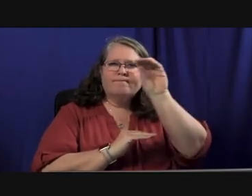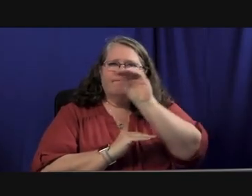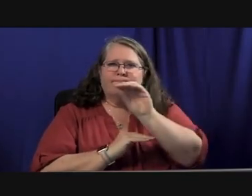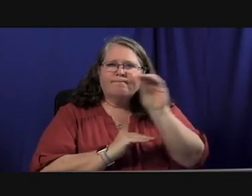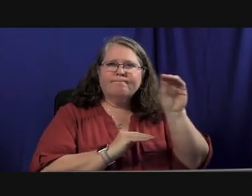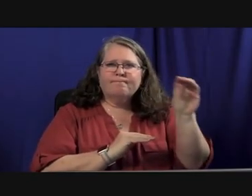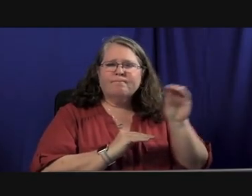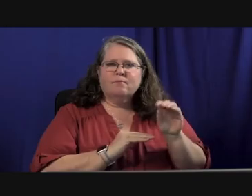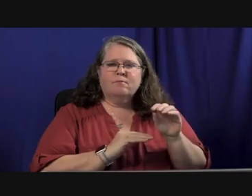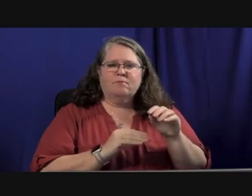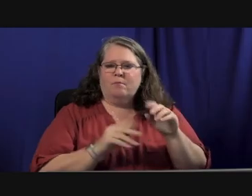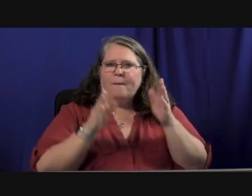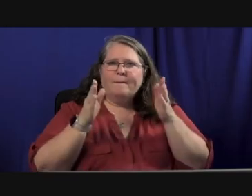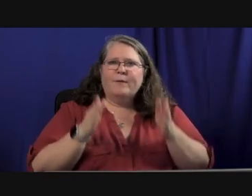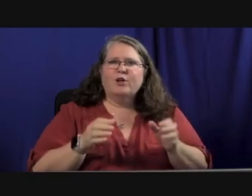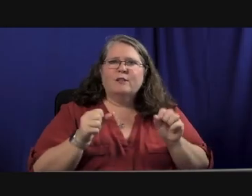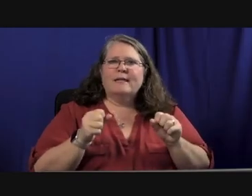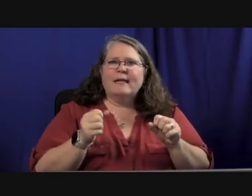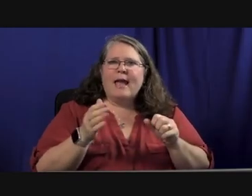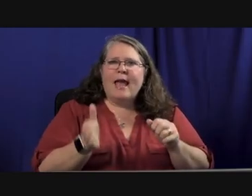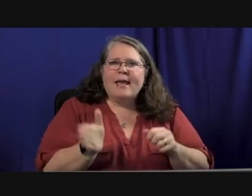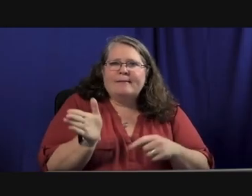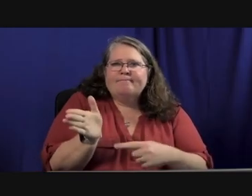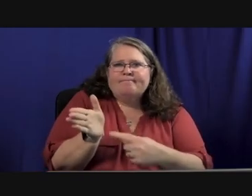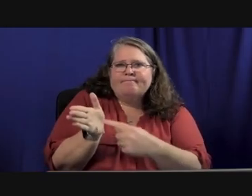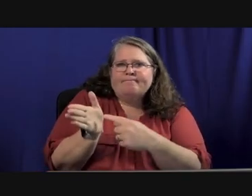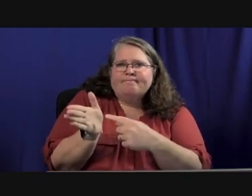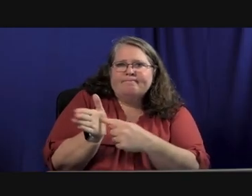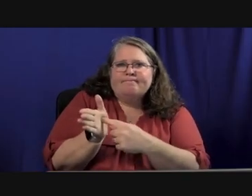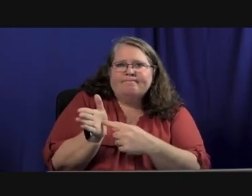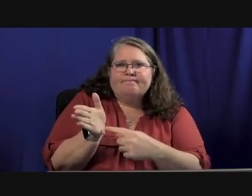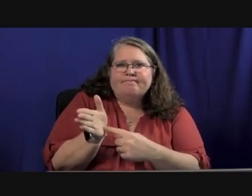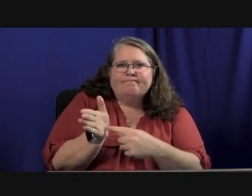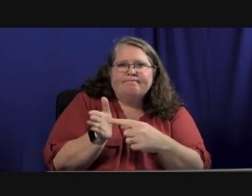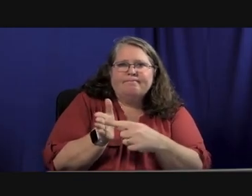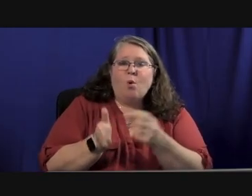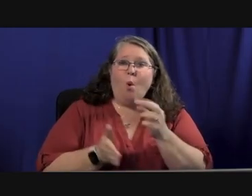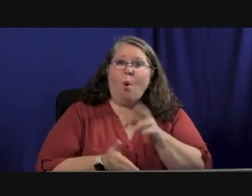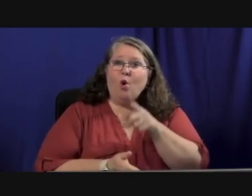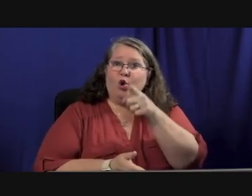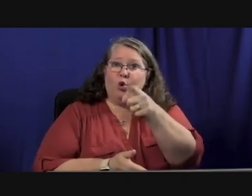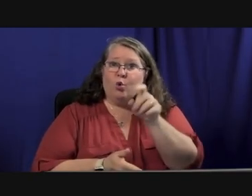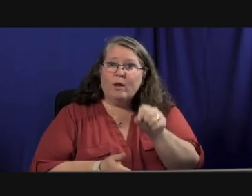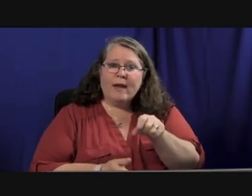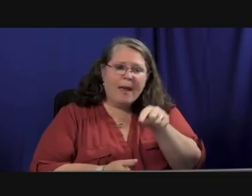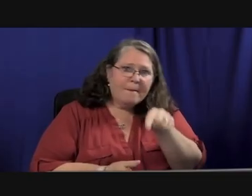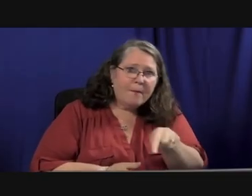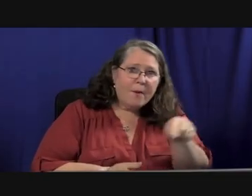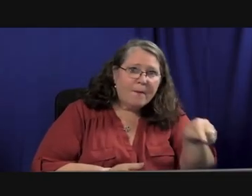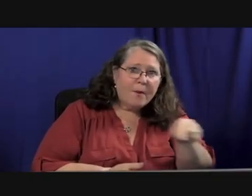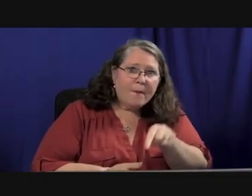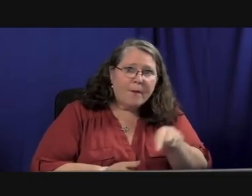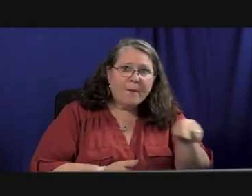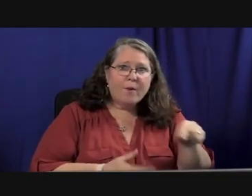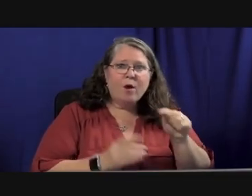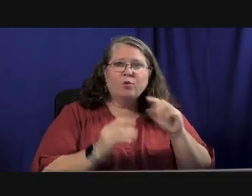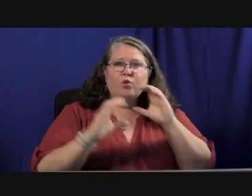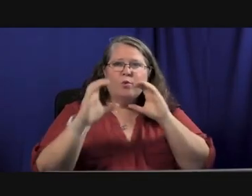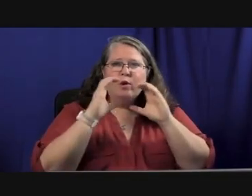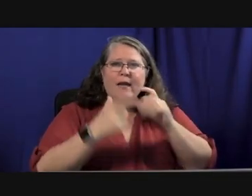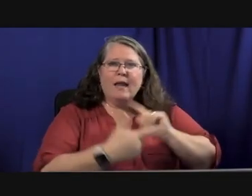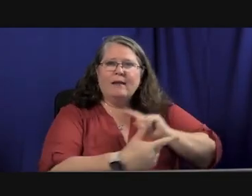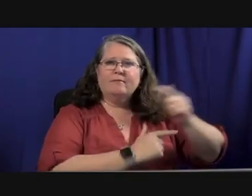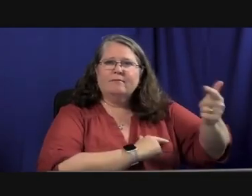board. And that person will literally just point to what their needs are, or maybe you will